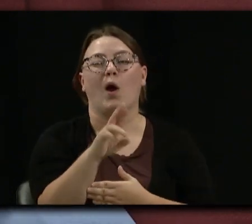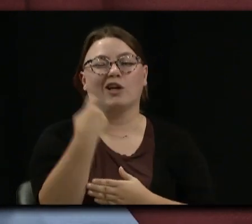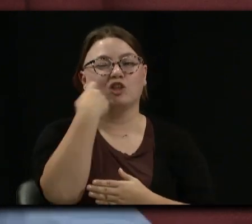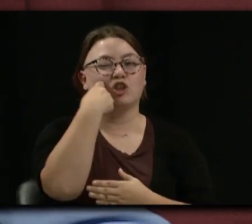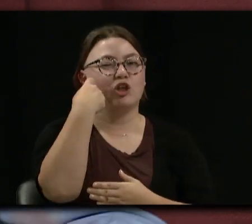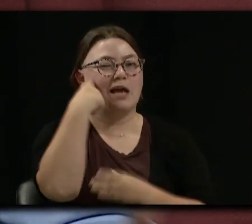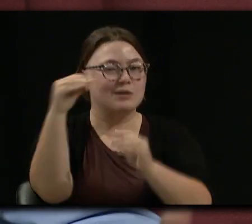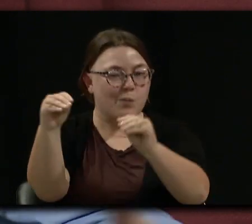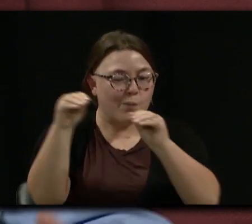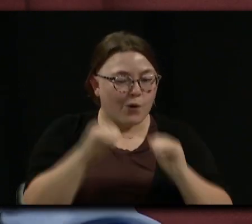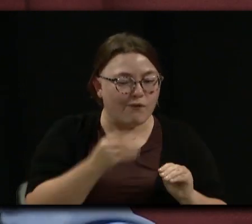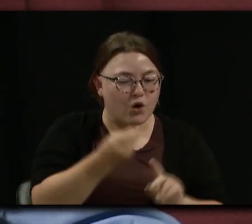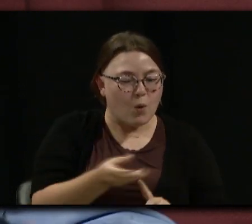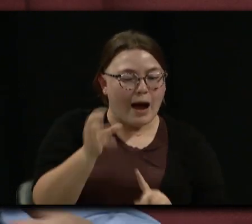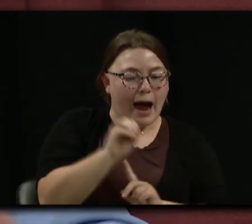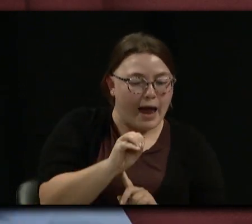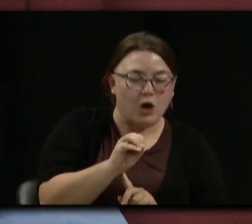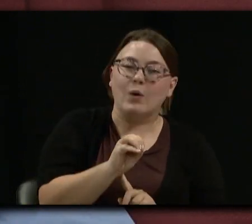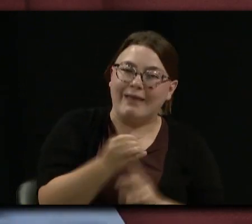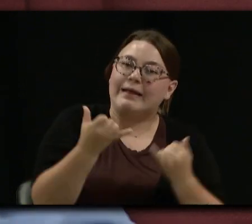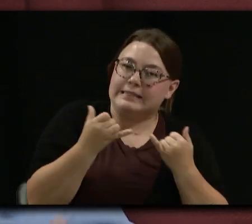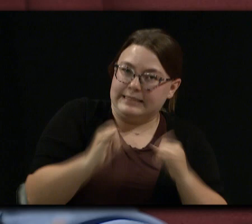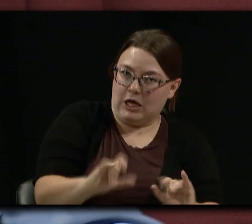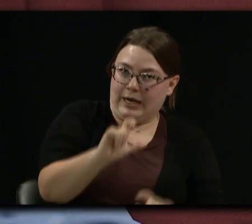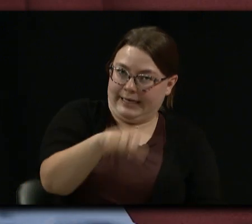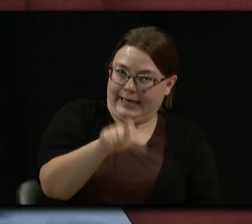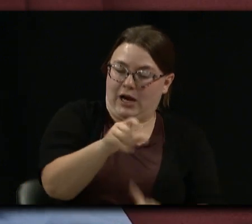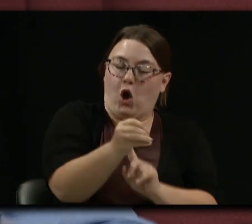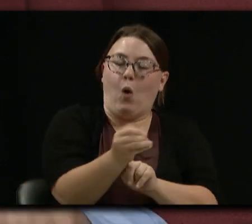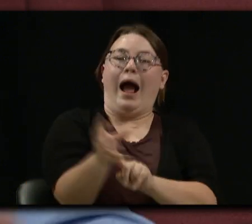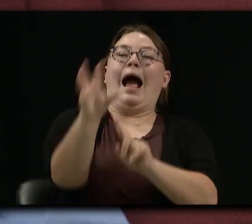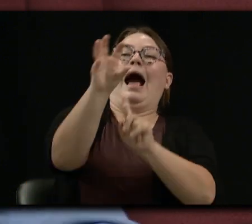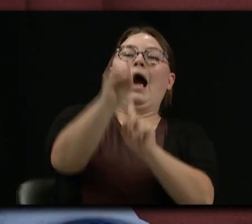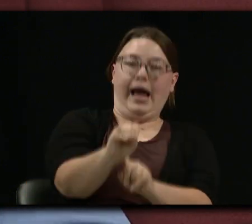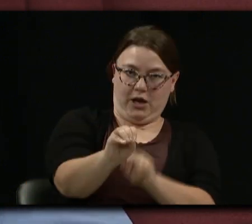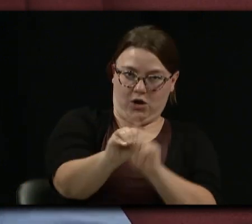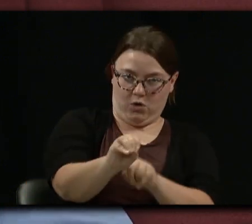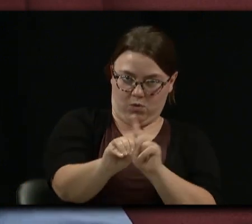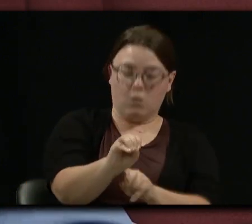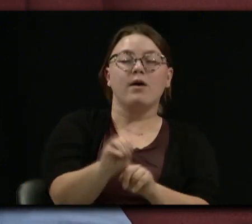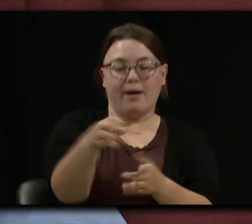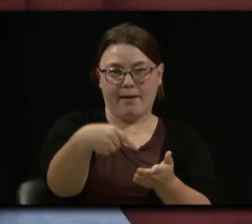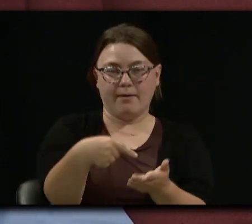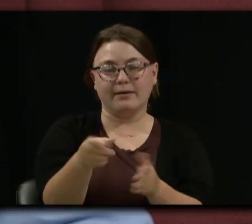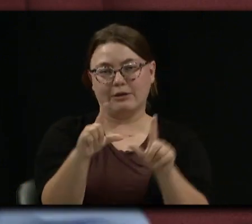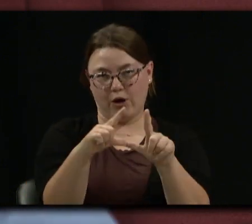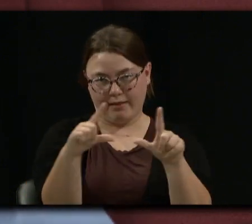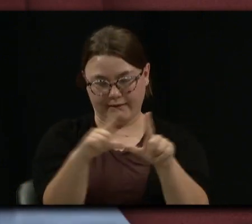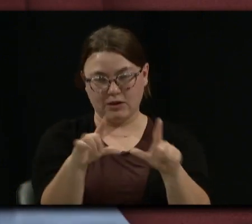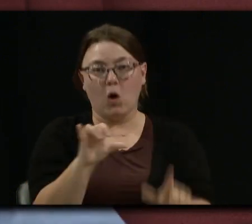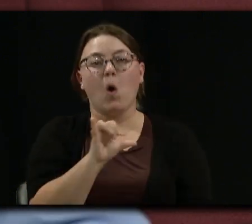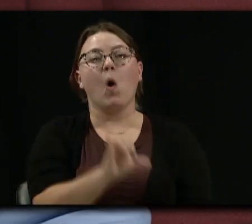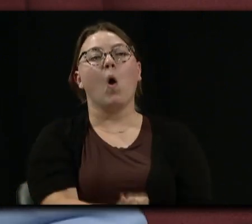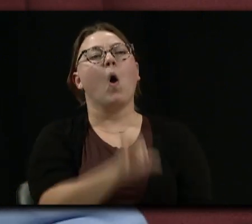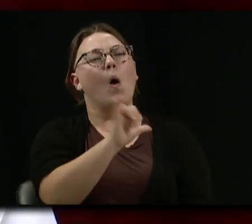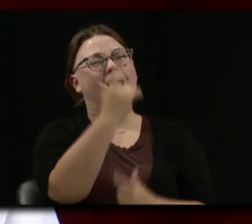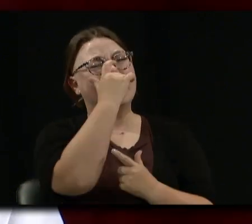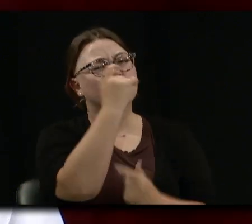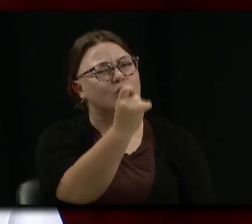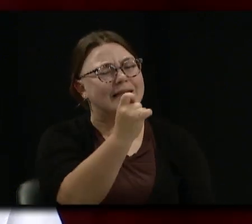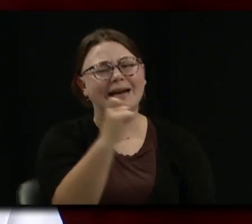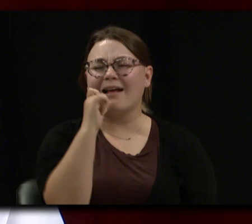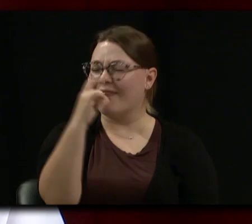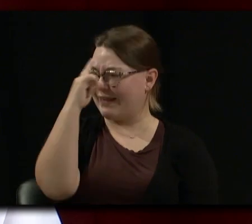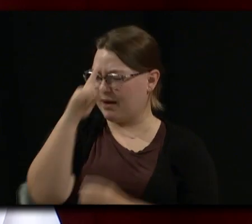the state, they still need to get a state ID or a state driver's license issued by the state of Ohio. Oh, so that's interesting. I didn't think about